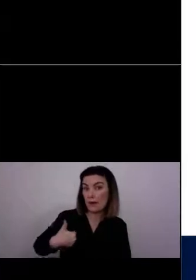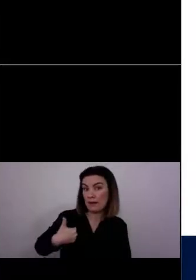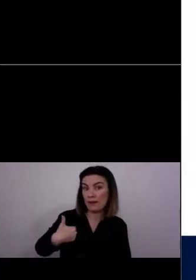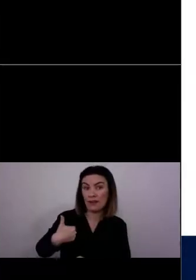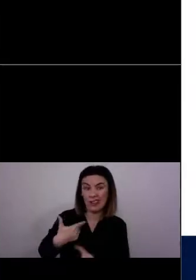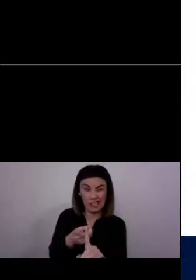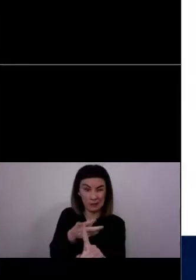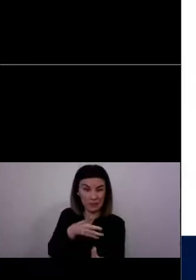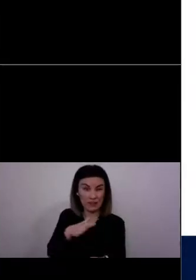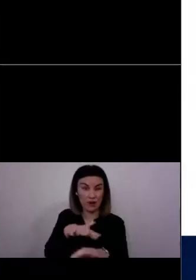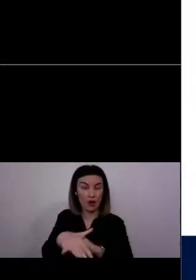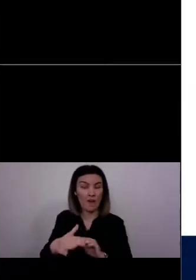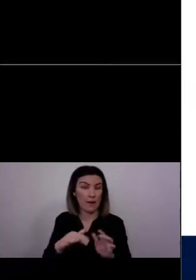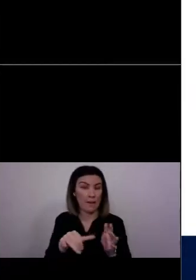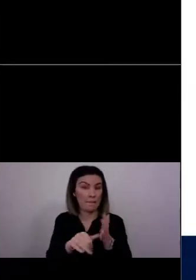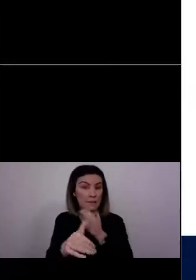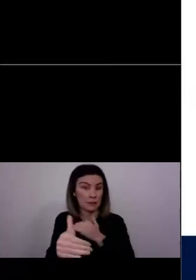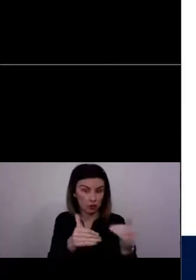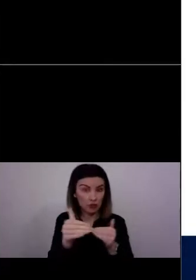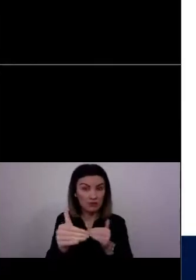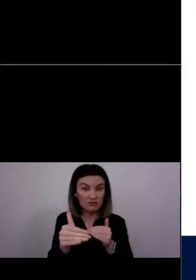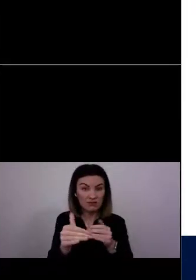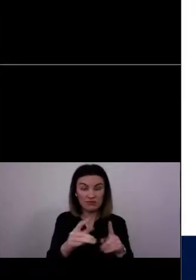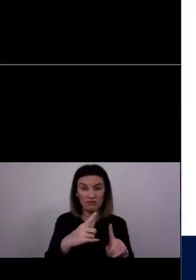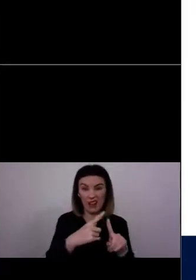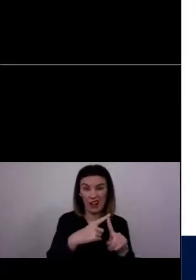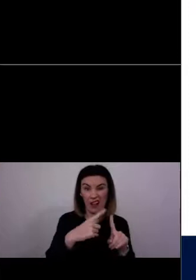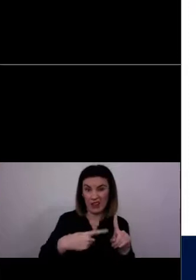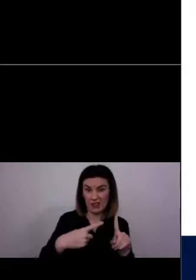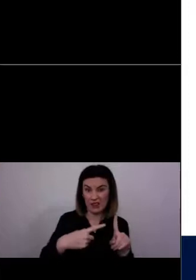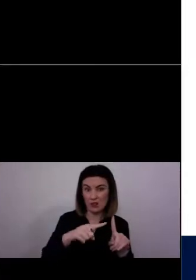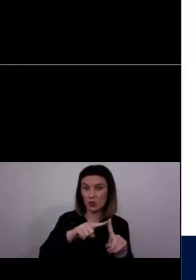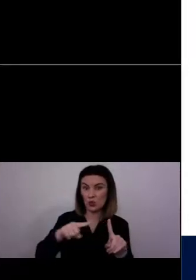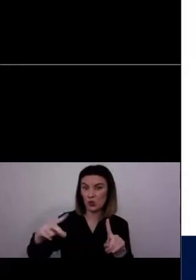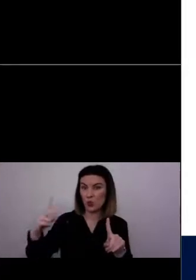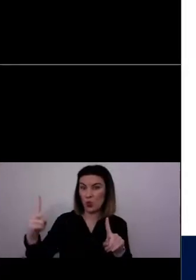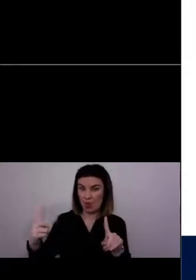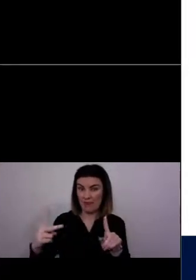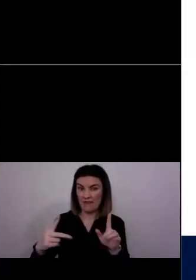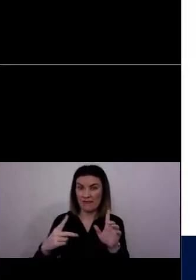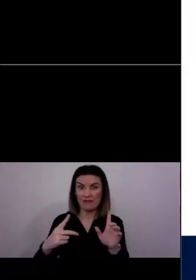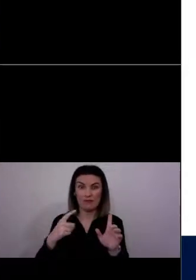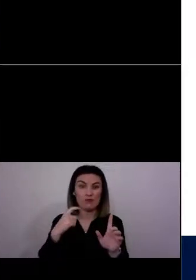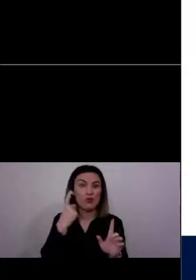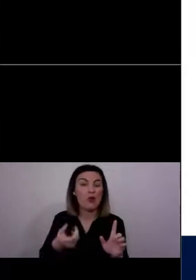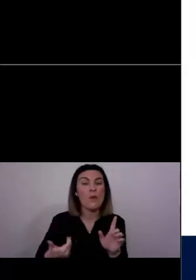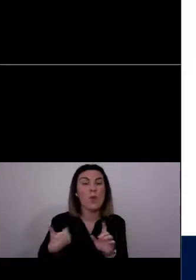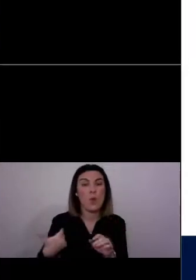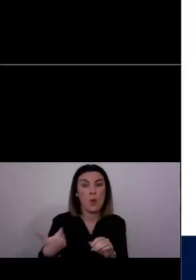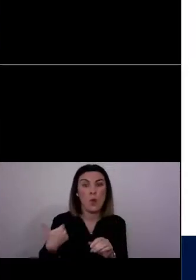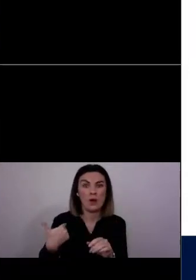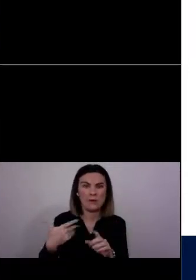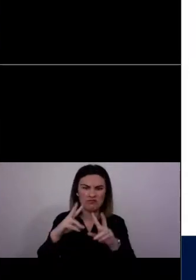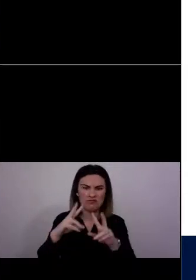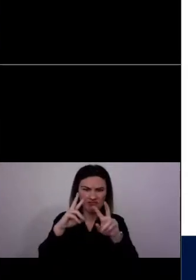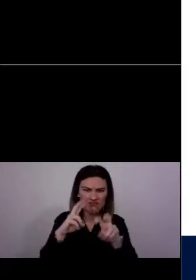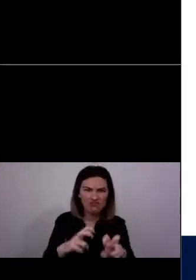11 a.m. and 12. So it'd be great to have a deep dive into that section tomorrow.